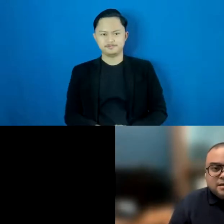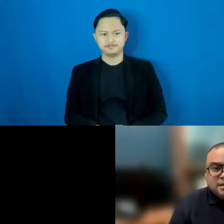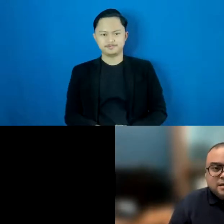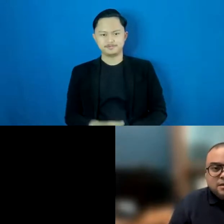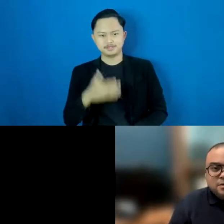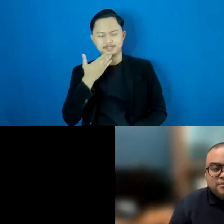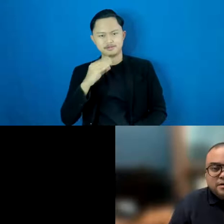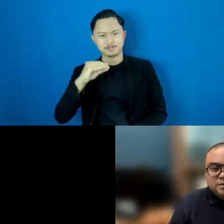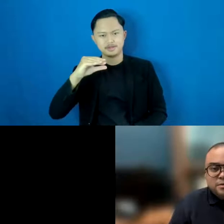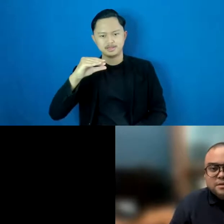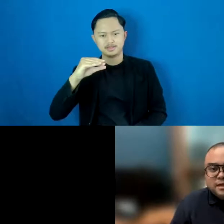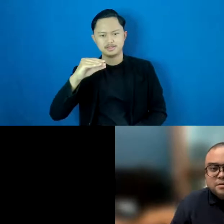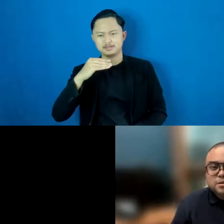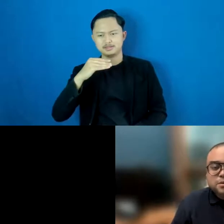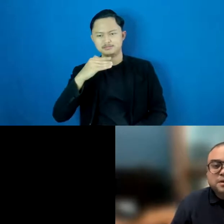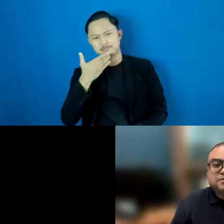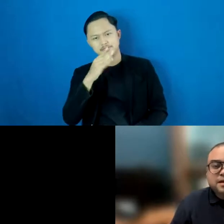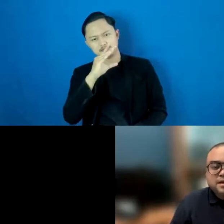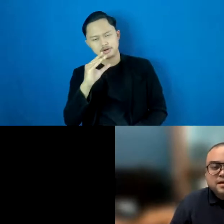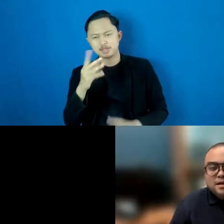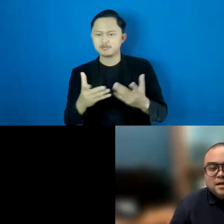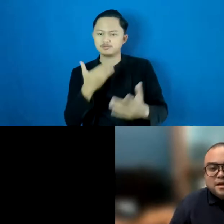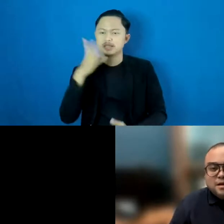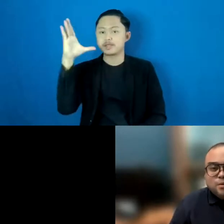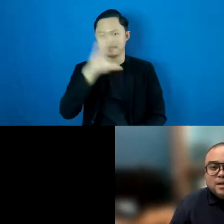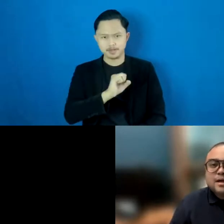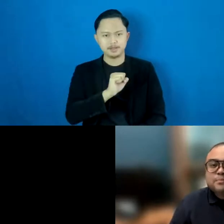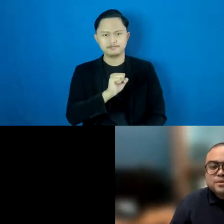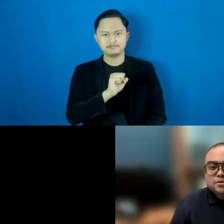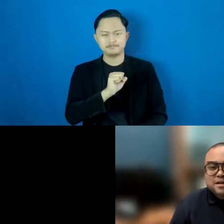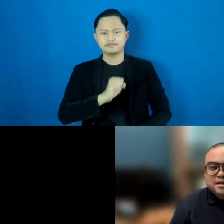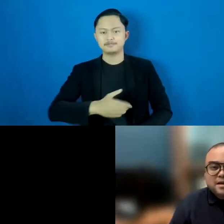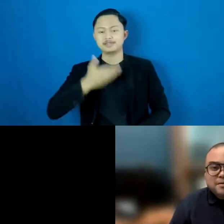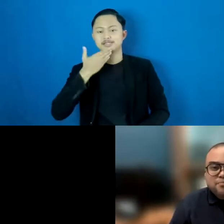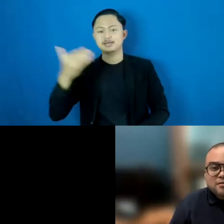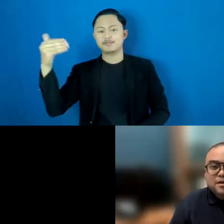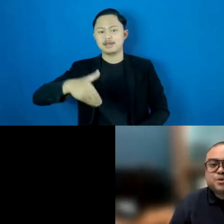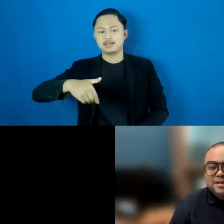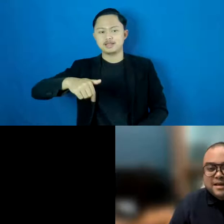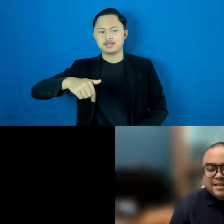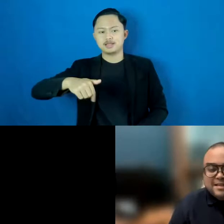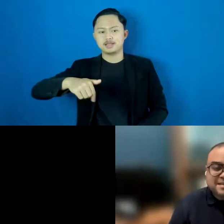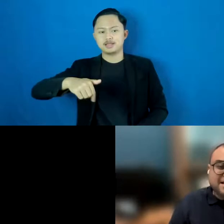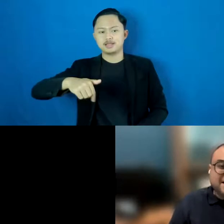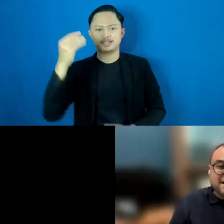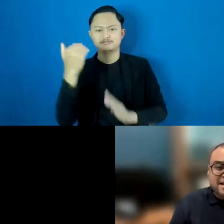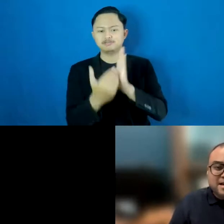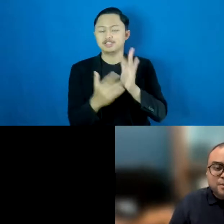morning, good afternoon, and also good evening. Welcome to Jakarta, virtually at